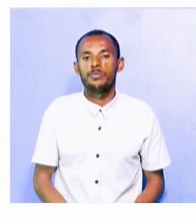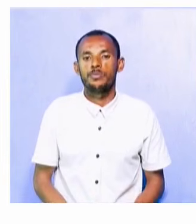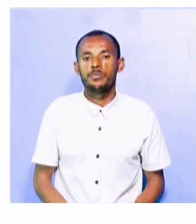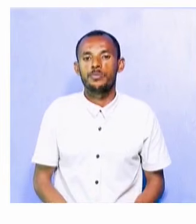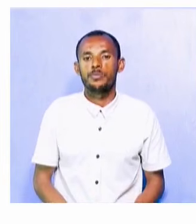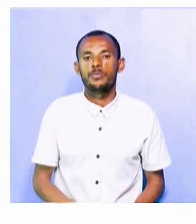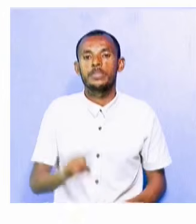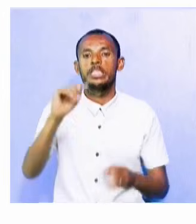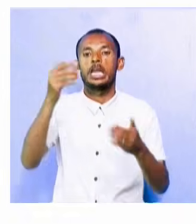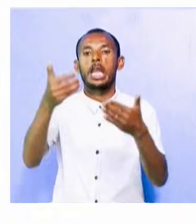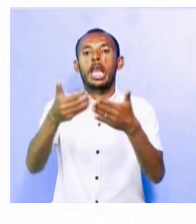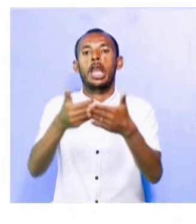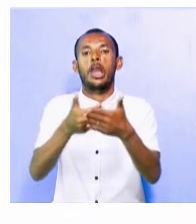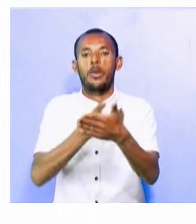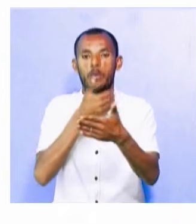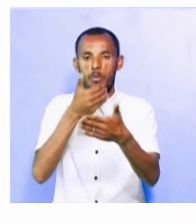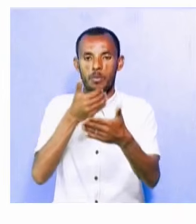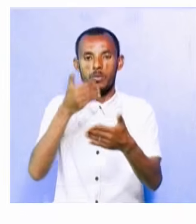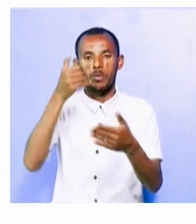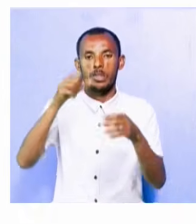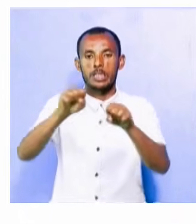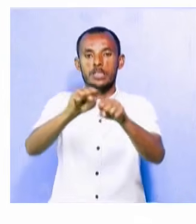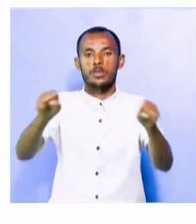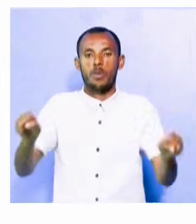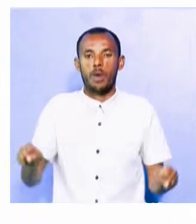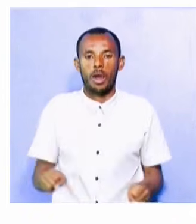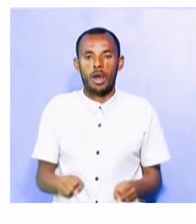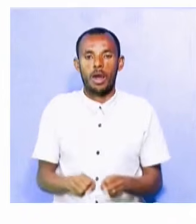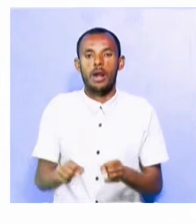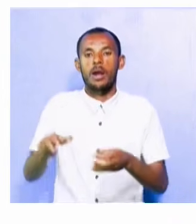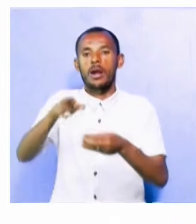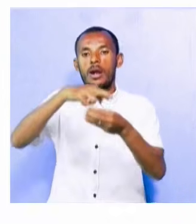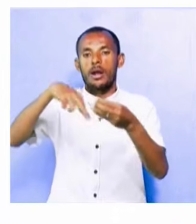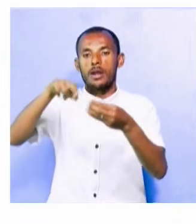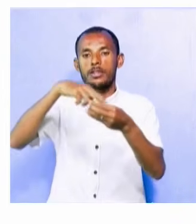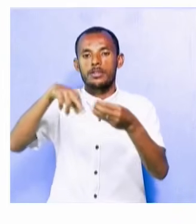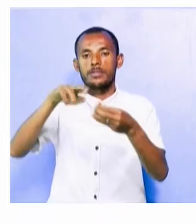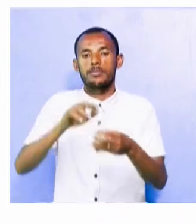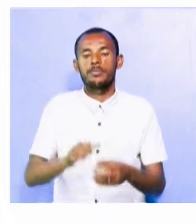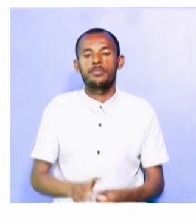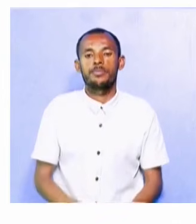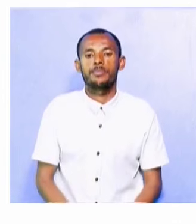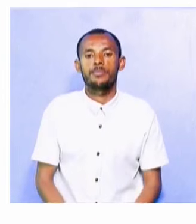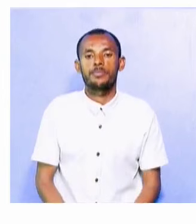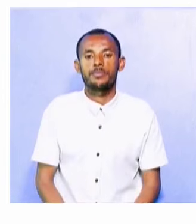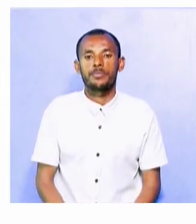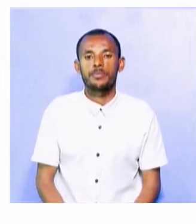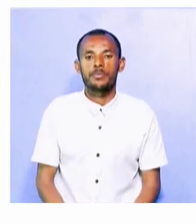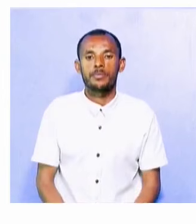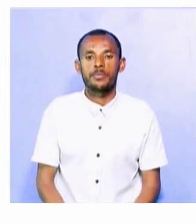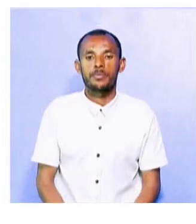the new square region. The new square region.